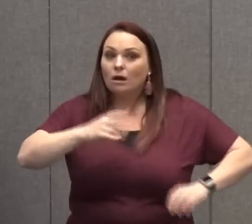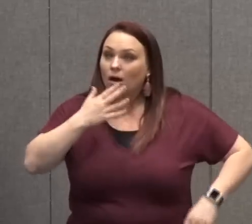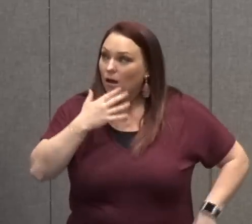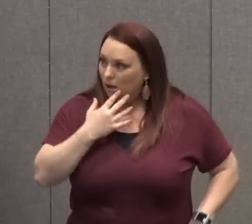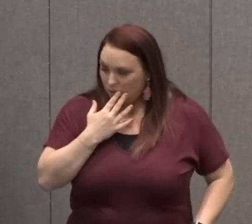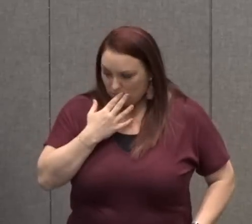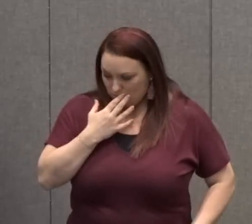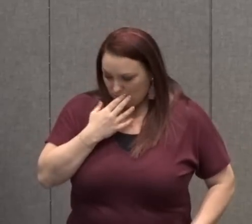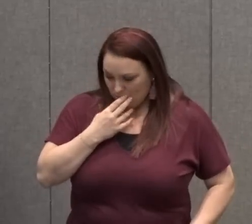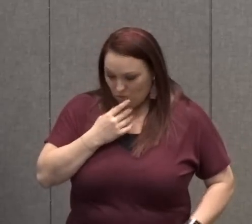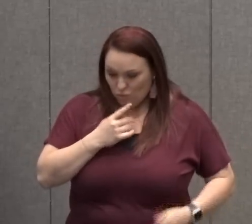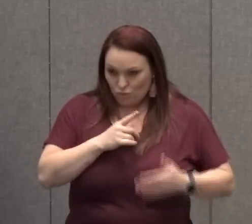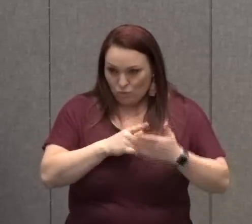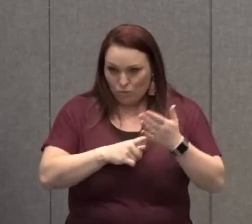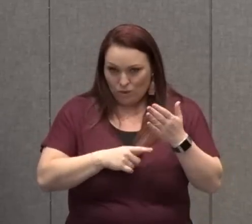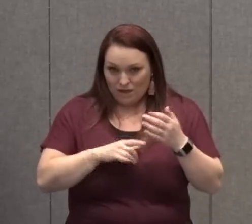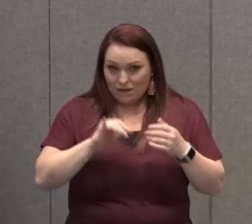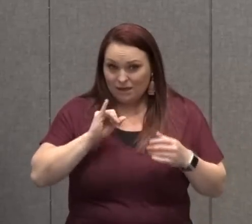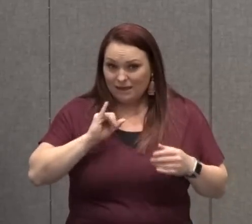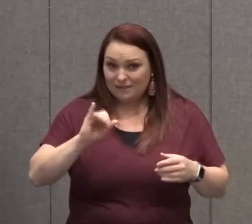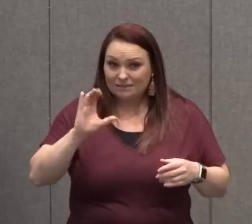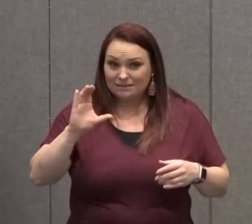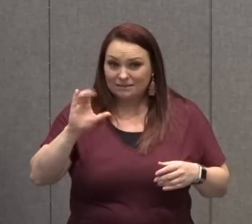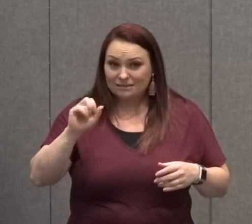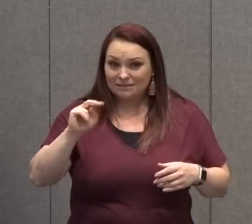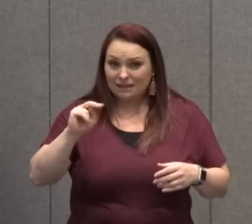what is a Sincane poem